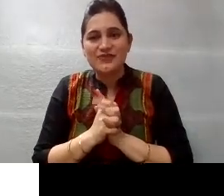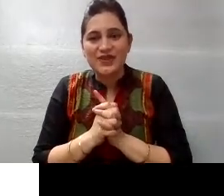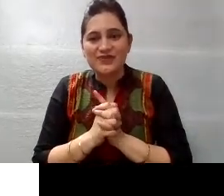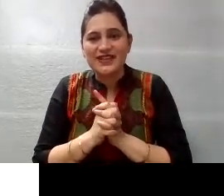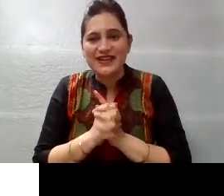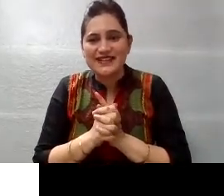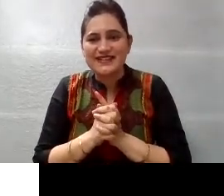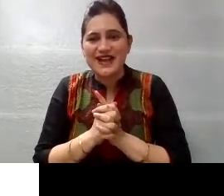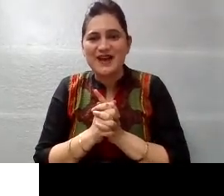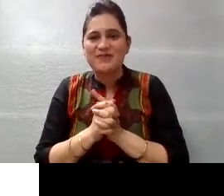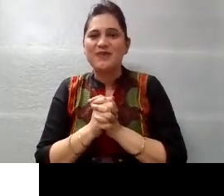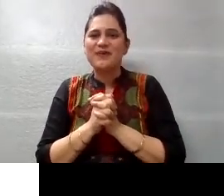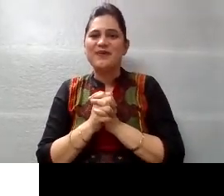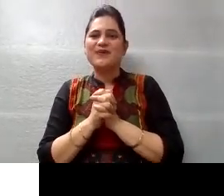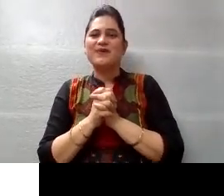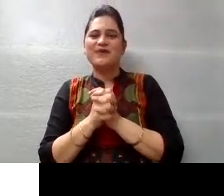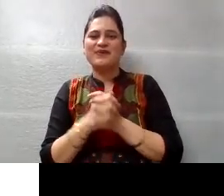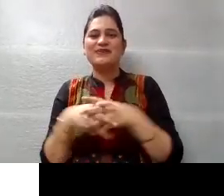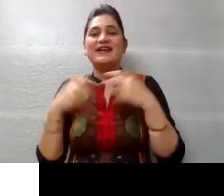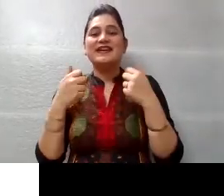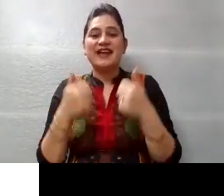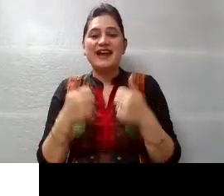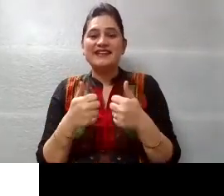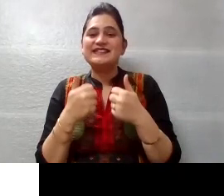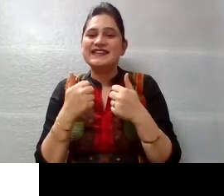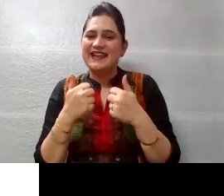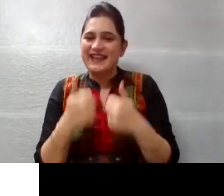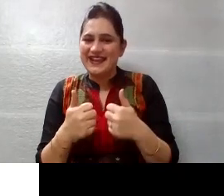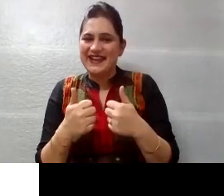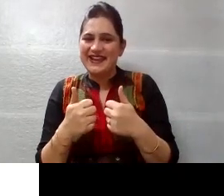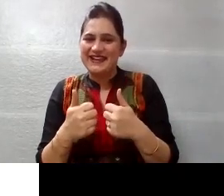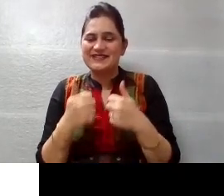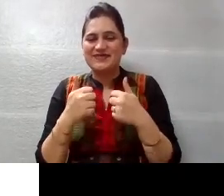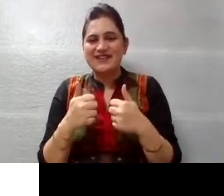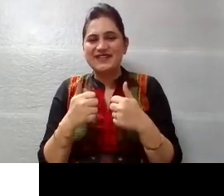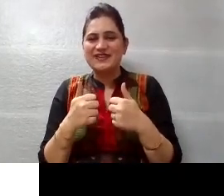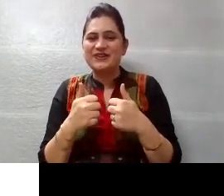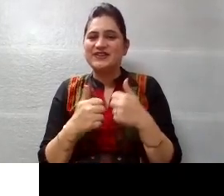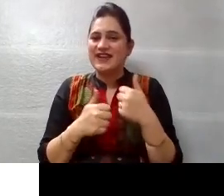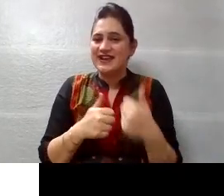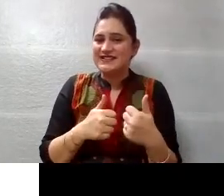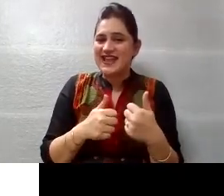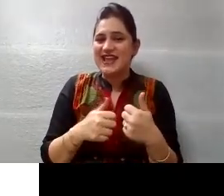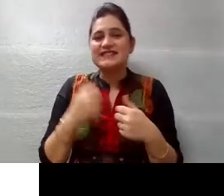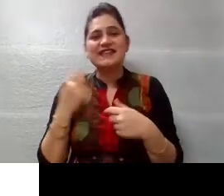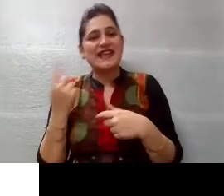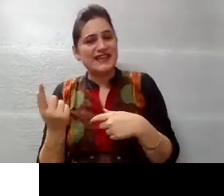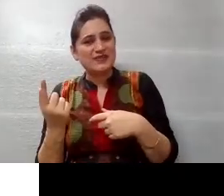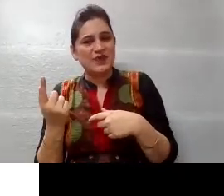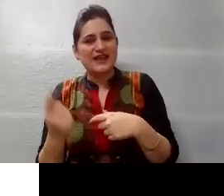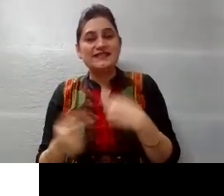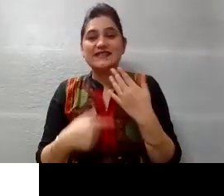see. Where will the eight come? Oh, 98. 98. Very good. Nine tens.